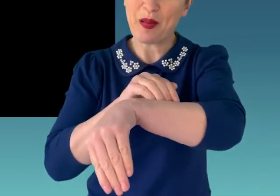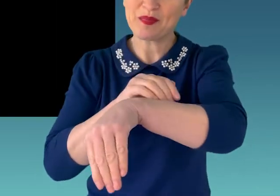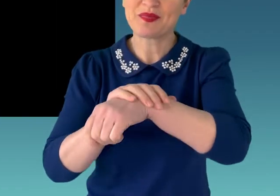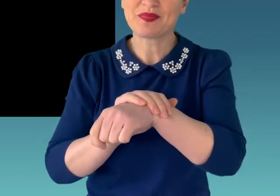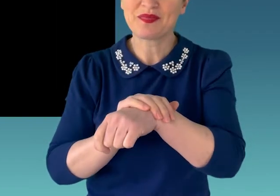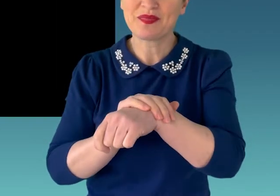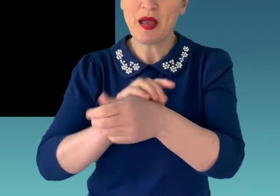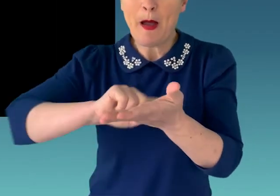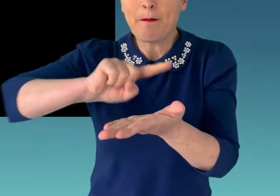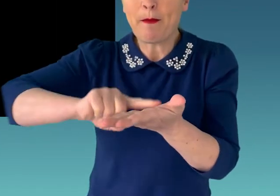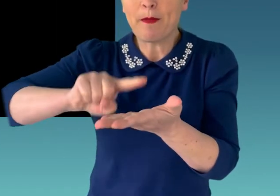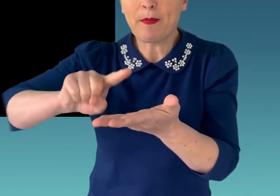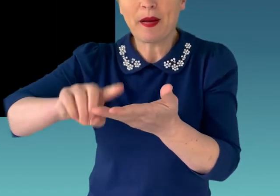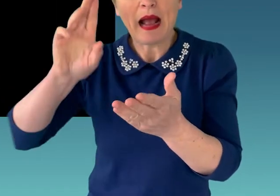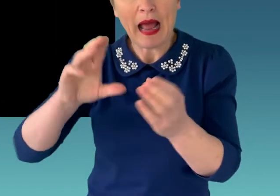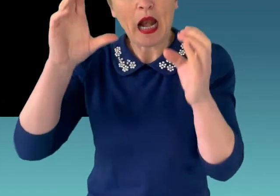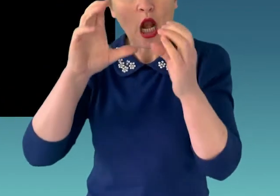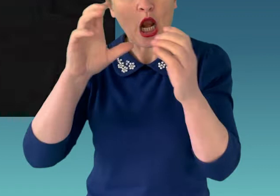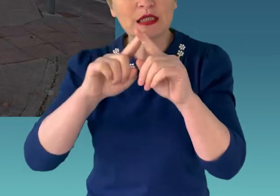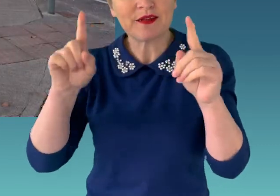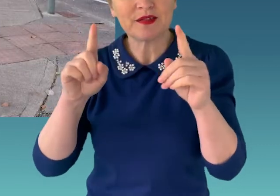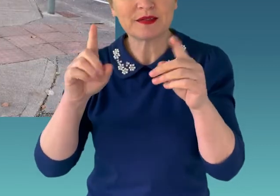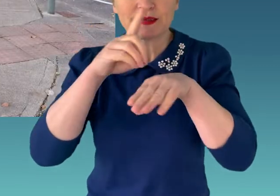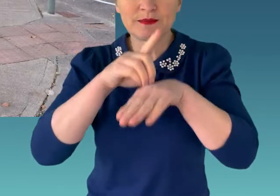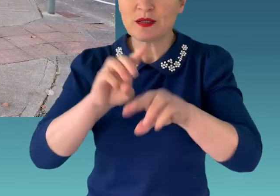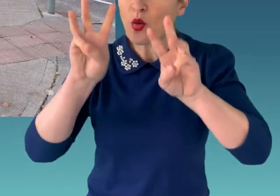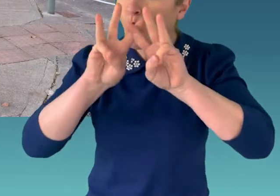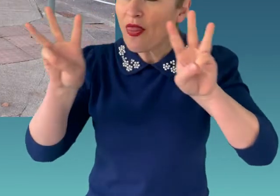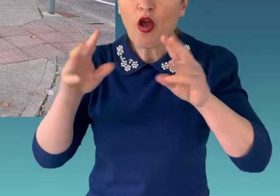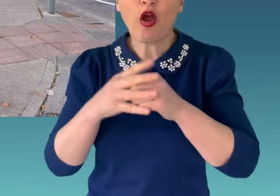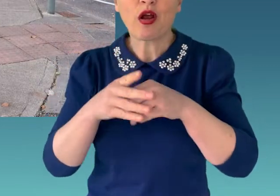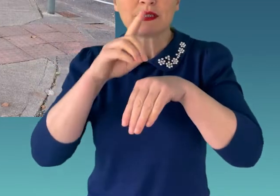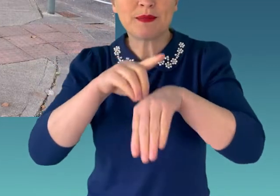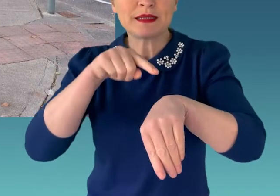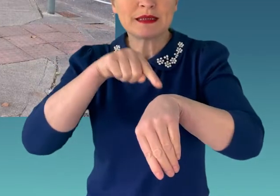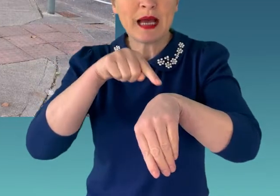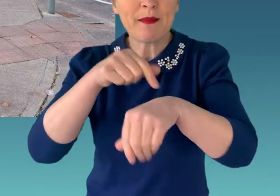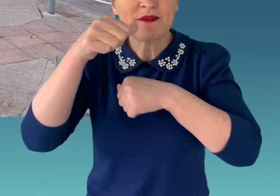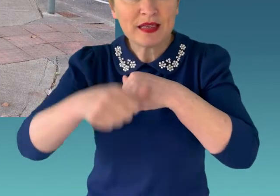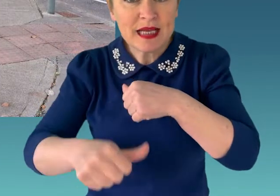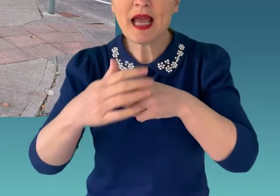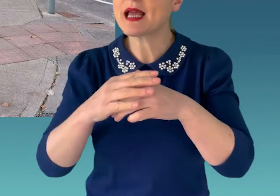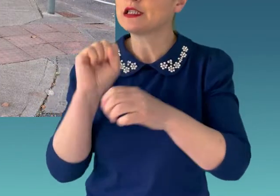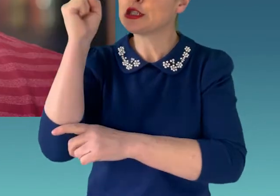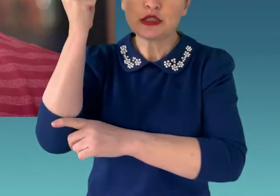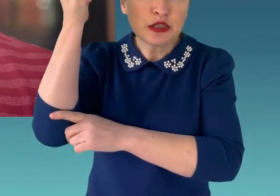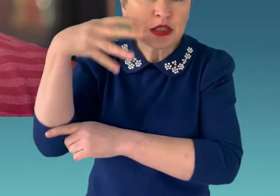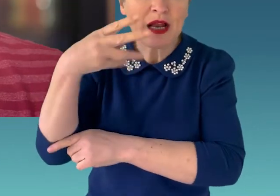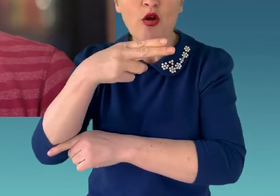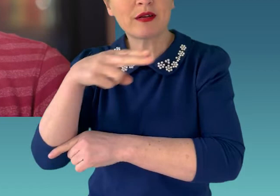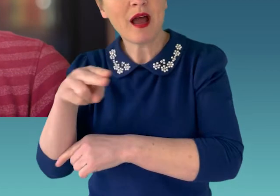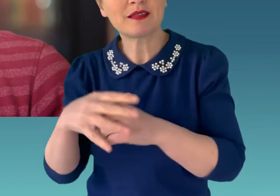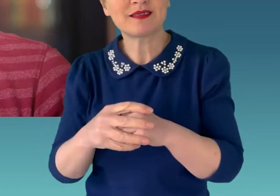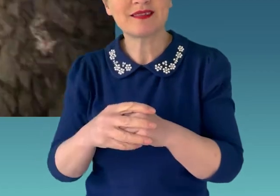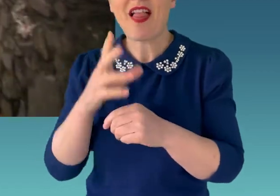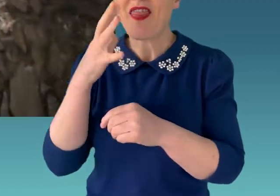look different depending on the weather condition, time of the day, and the position of the sun in the sky. And this is where the